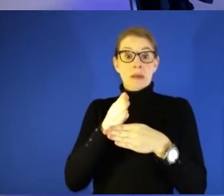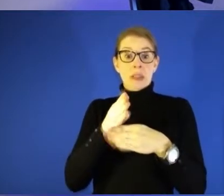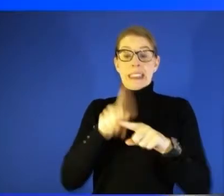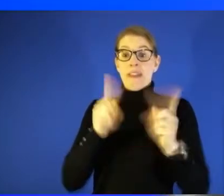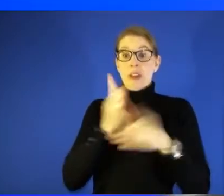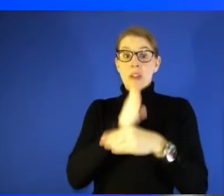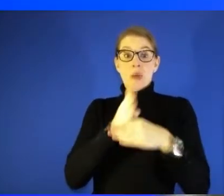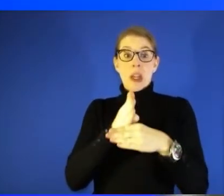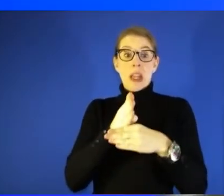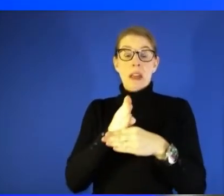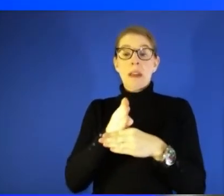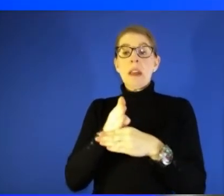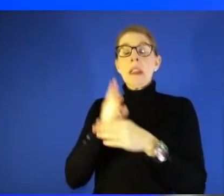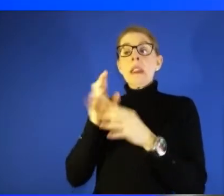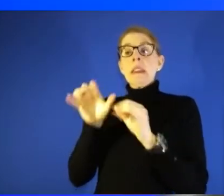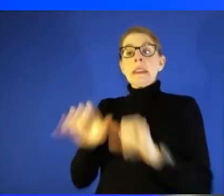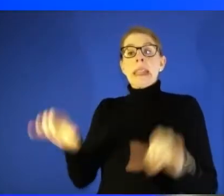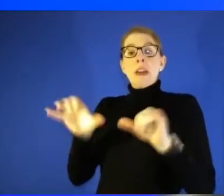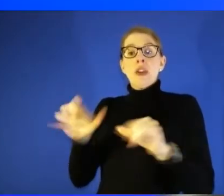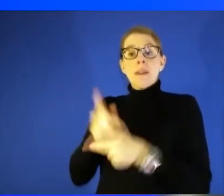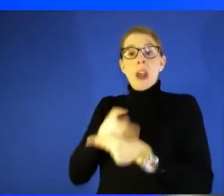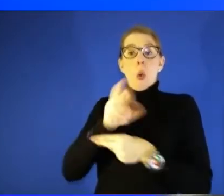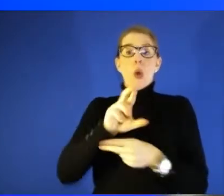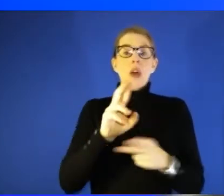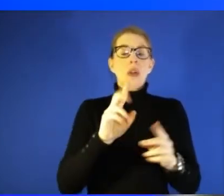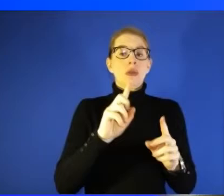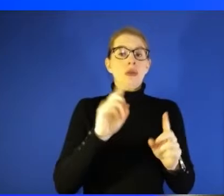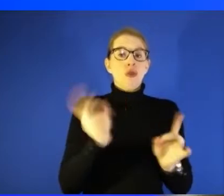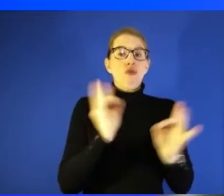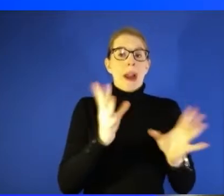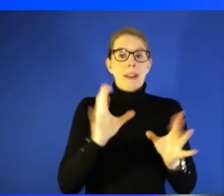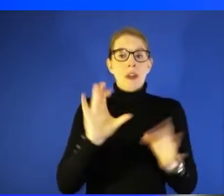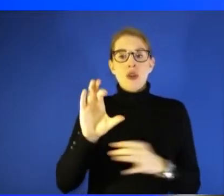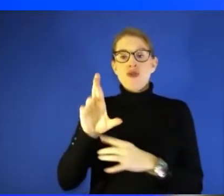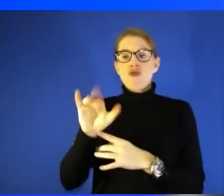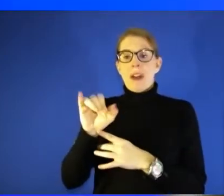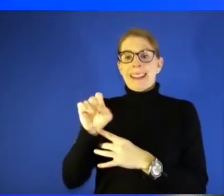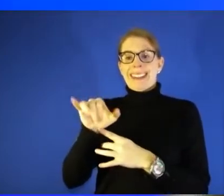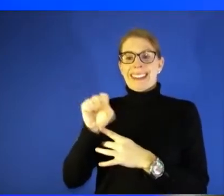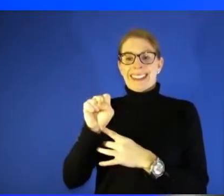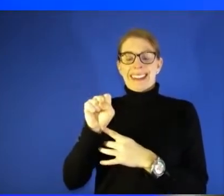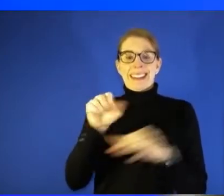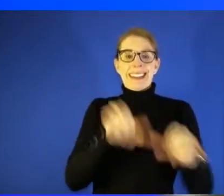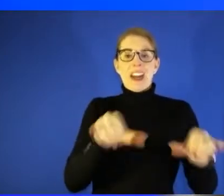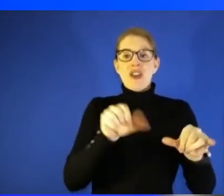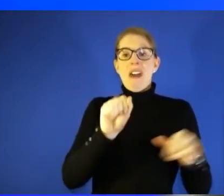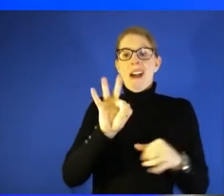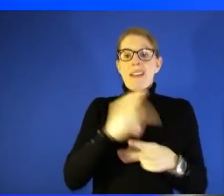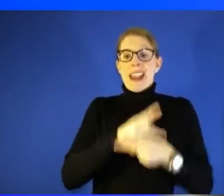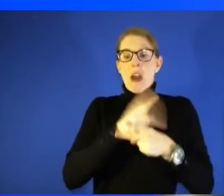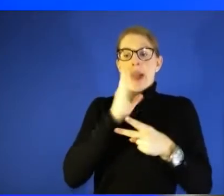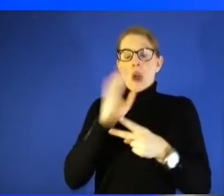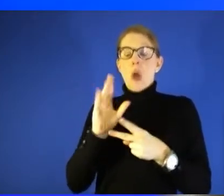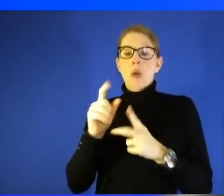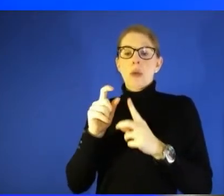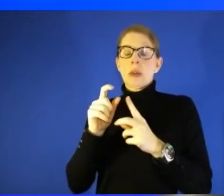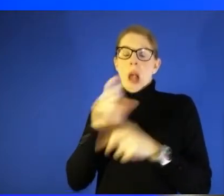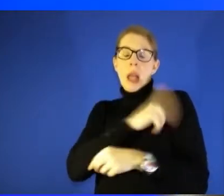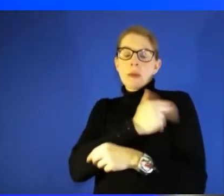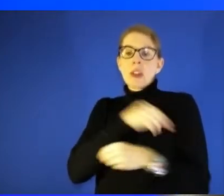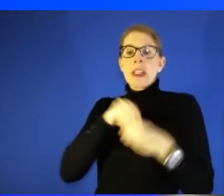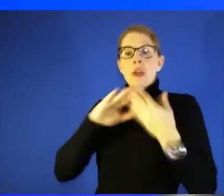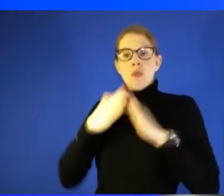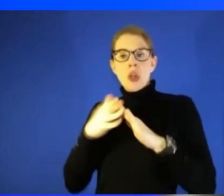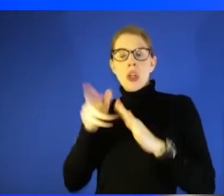care? Yeah, and if we can talk just a moment about crisis standards of care, because those words get used a lot. I know a lot of hospitals in the community around the country are